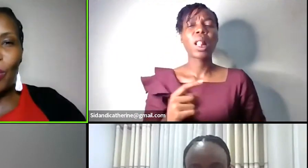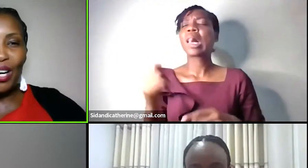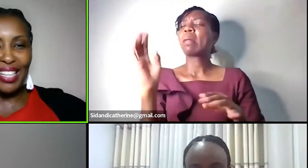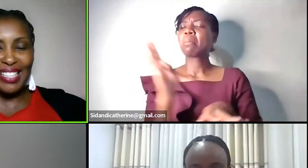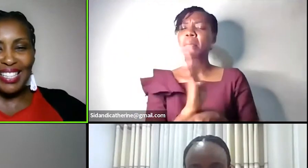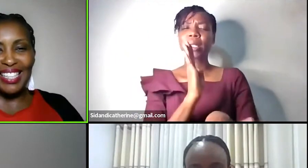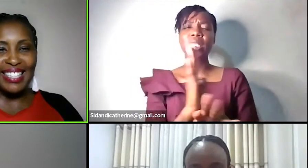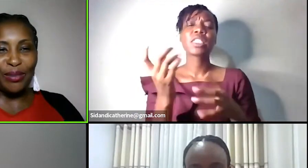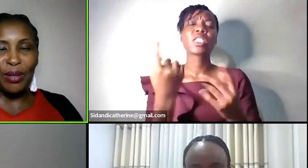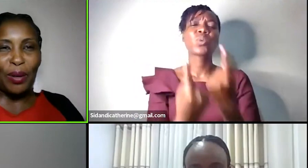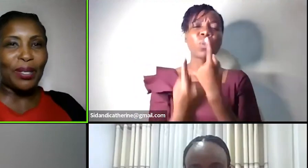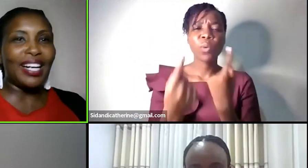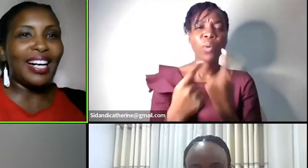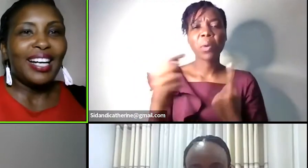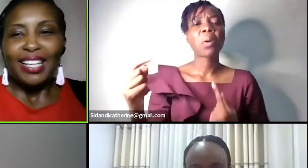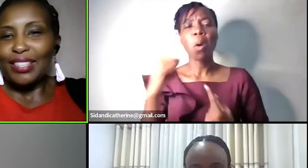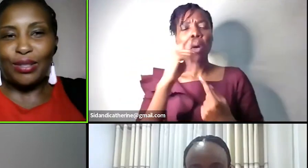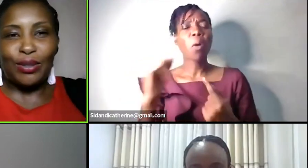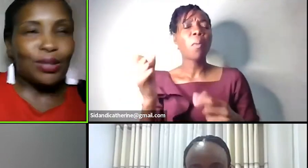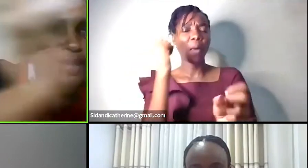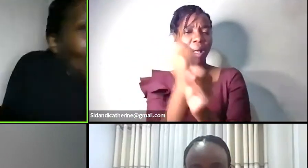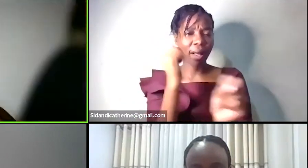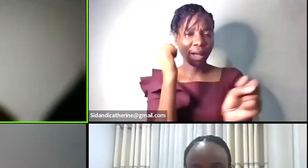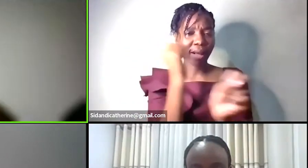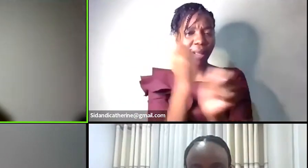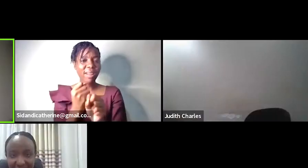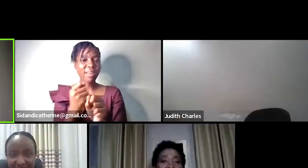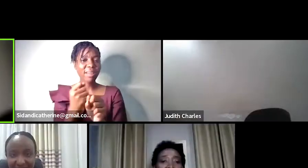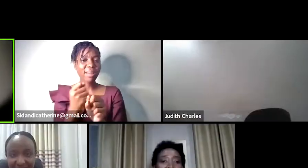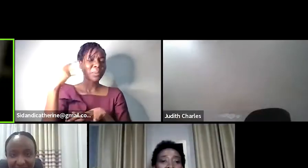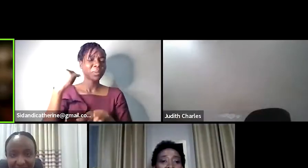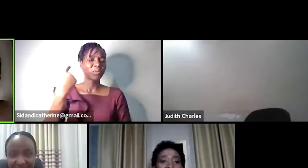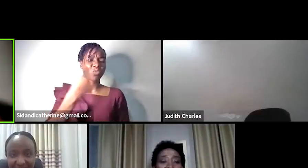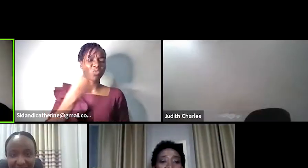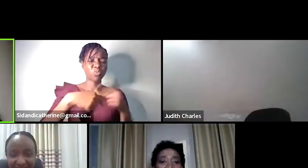doing homework as they listen to the webinar. So just 1 second.